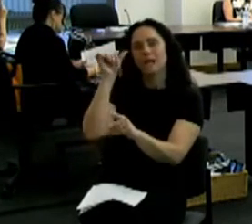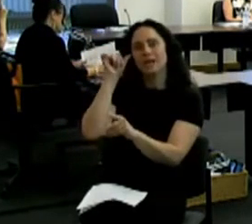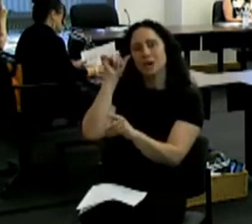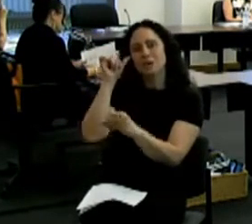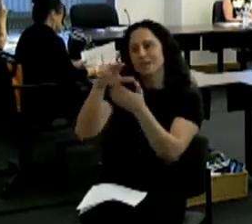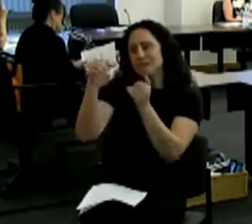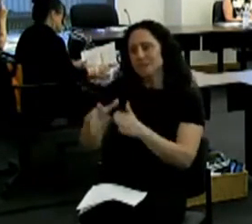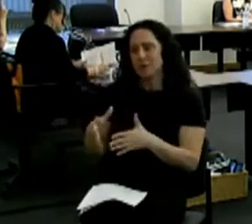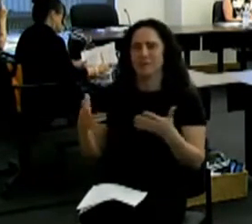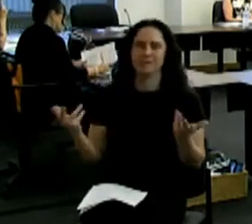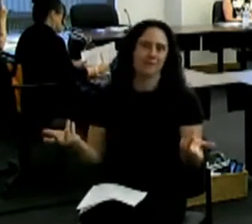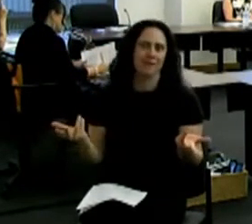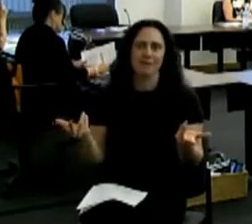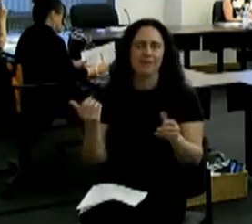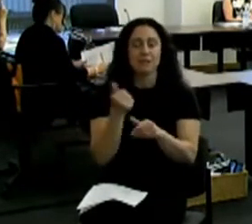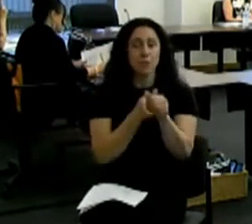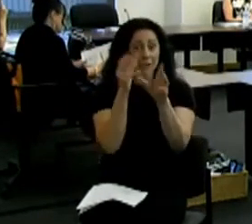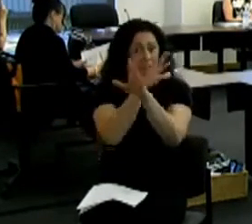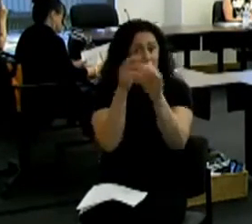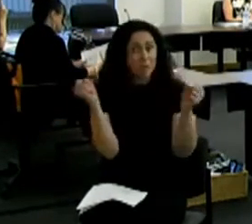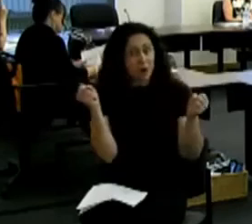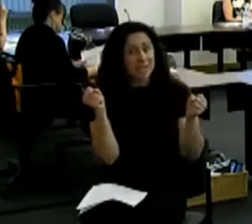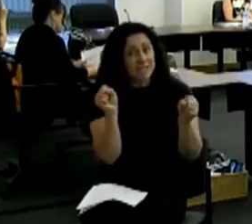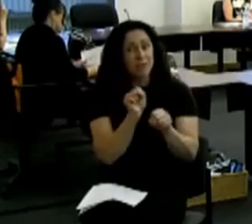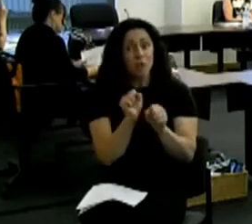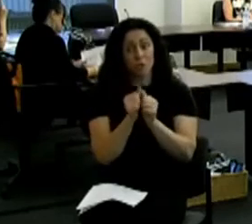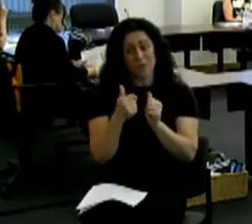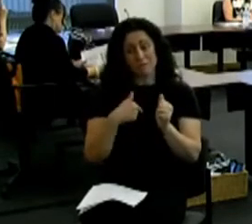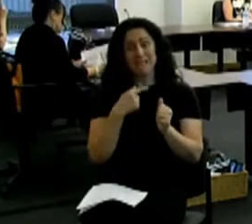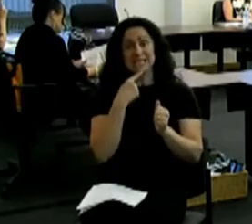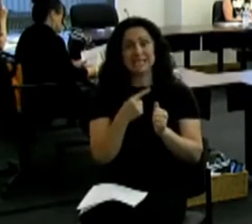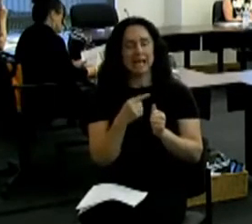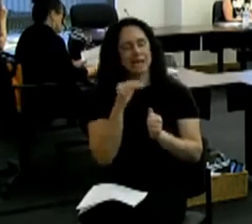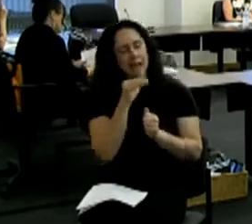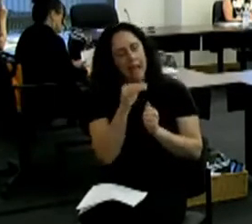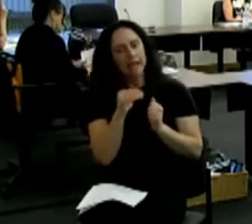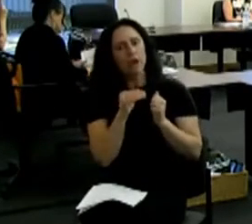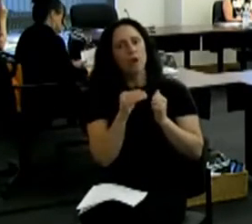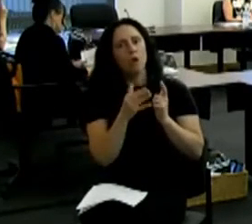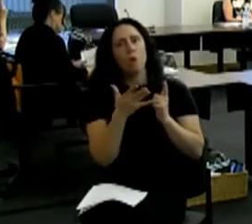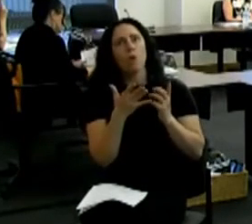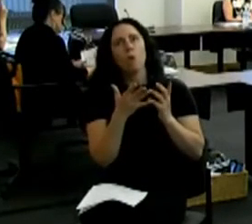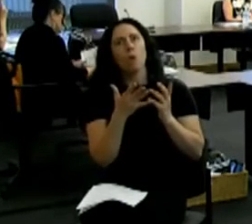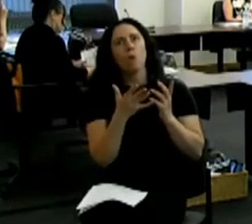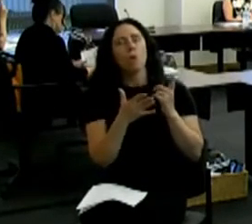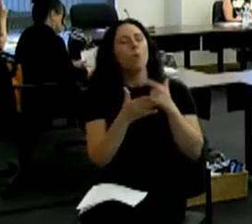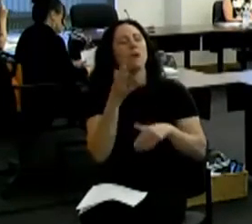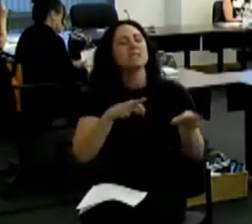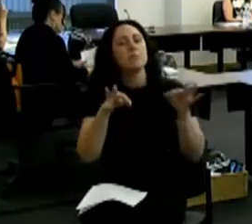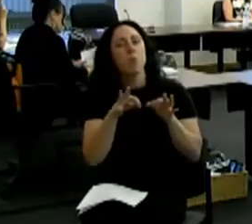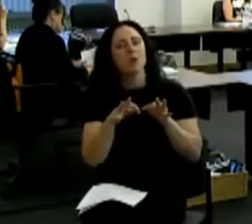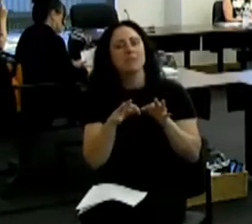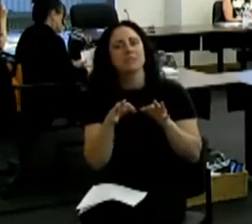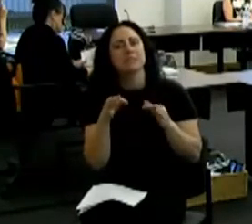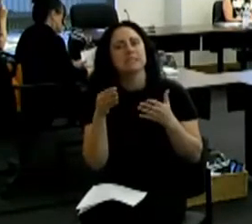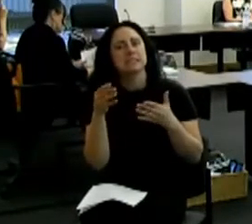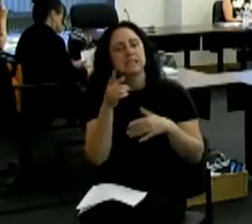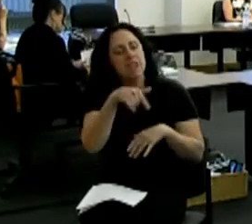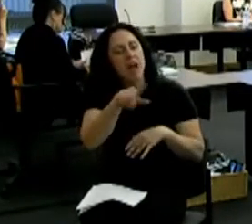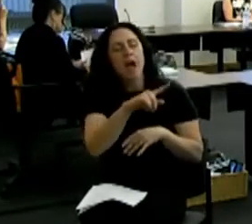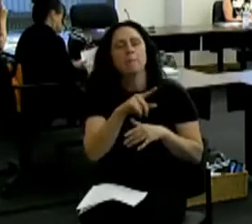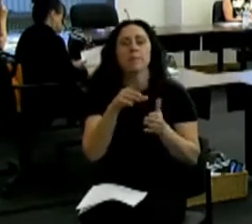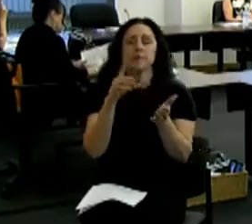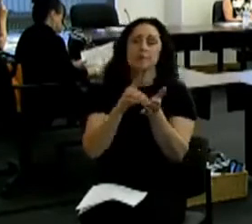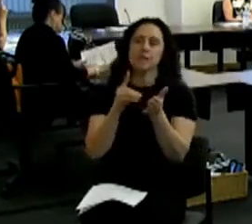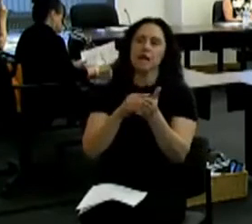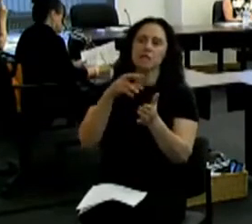students. So each of the presidents have kind of worked with me to say, you know, what's important to them. And, you know, Dr.